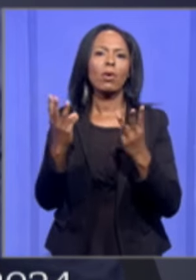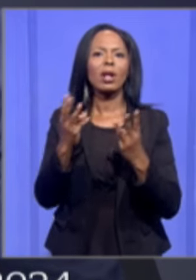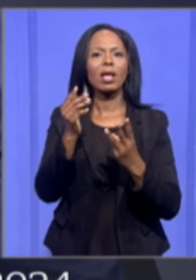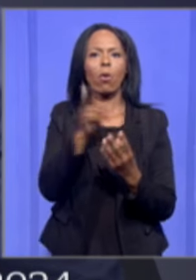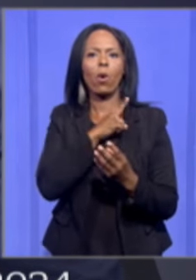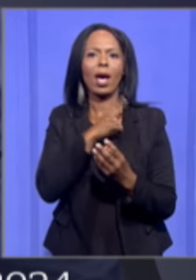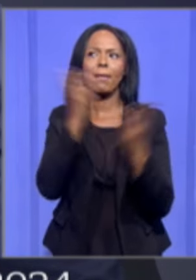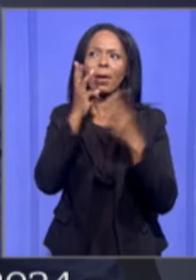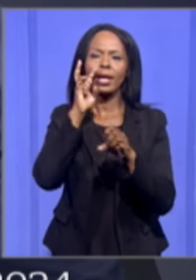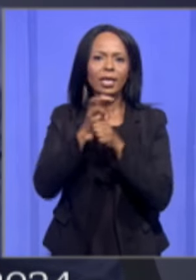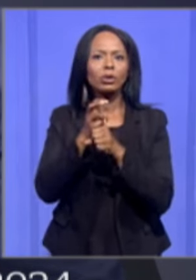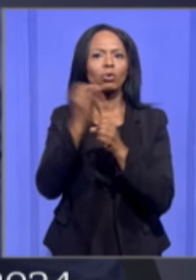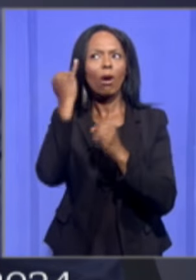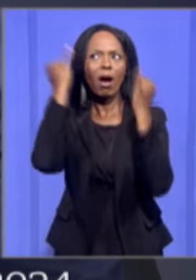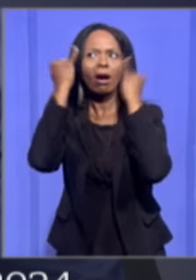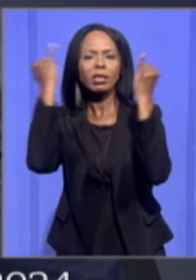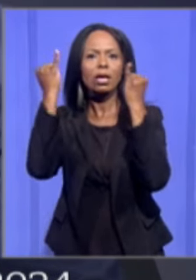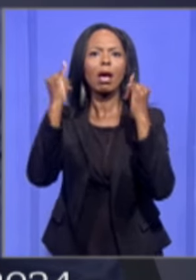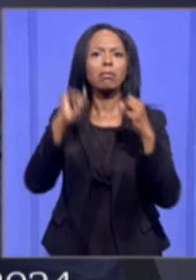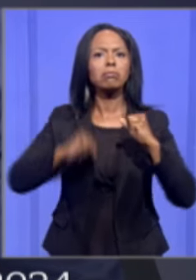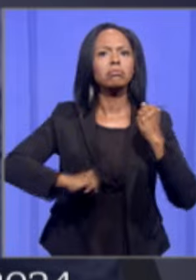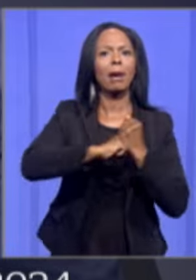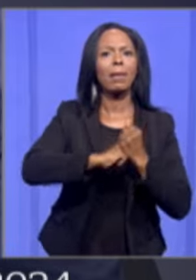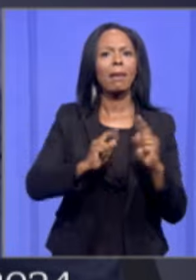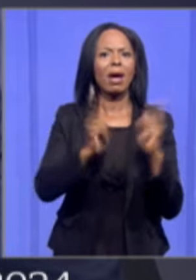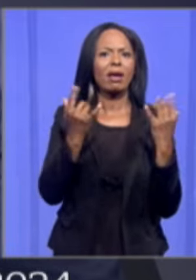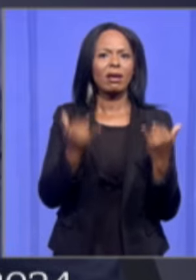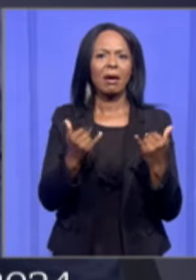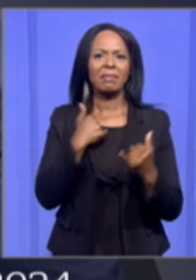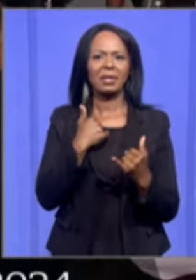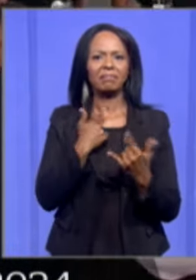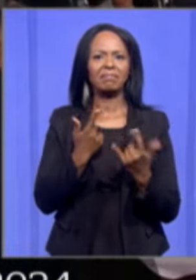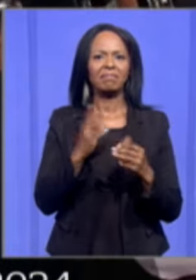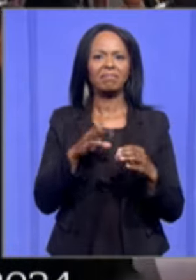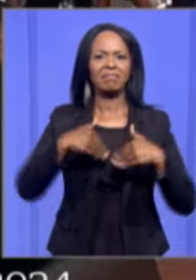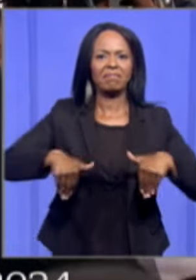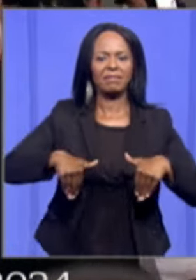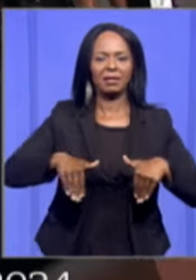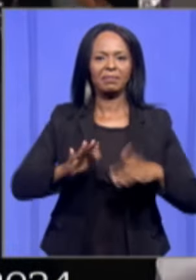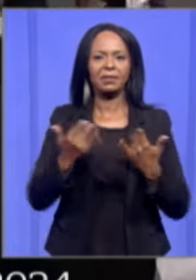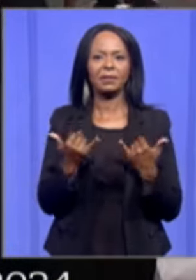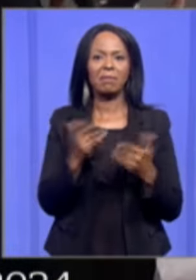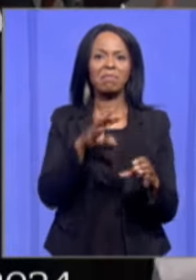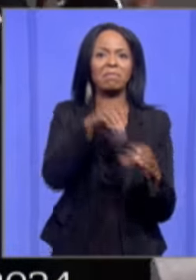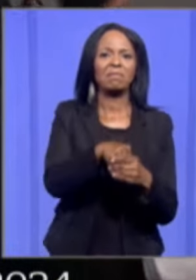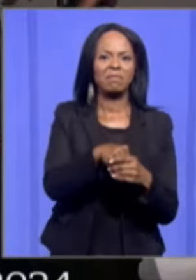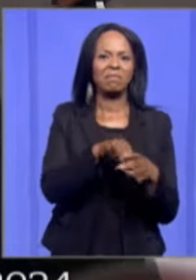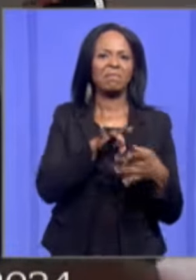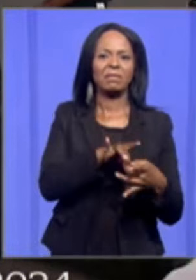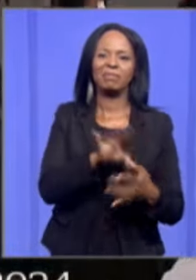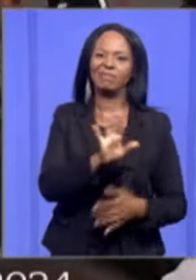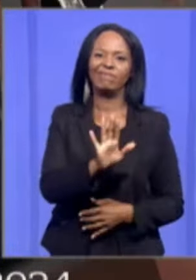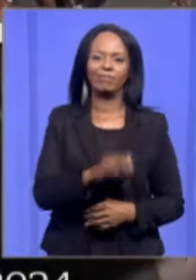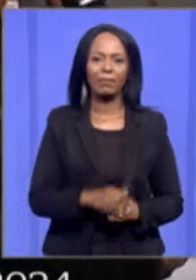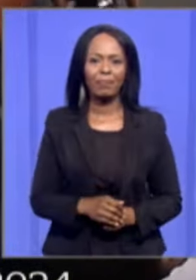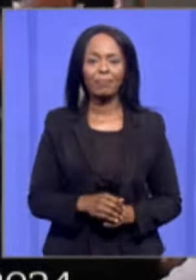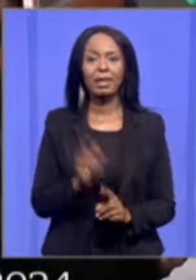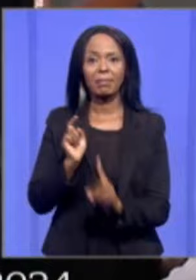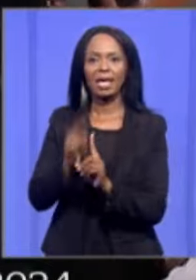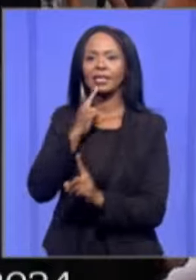those ideas, you rather remain stagnated, but I don't want to remain stagnated. Ramolefo o itsisitse fa Rice Mzansi